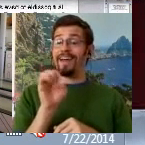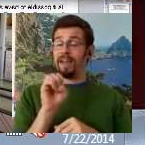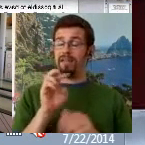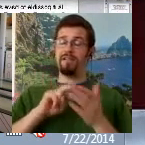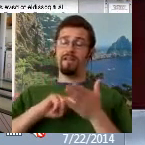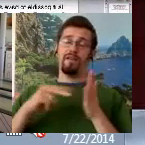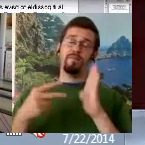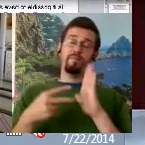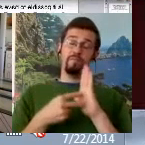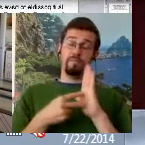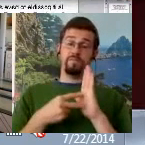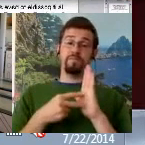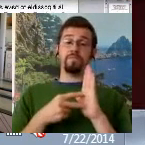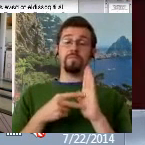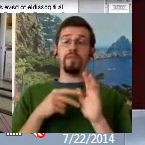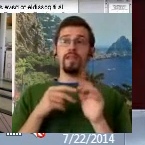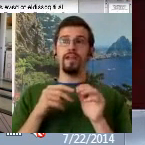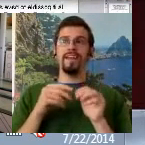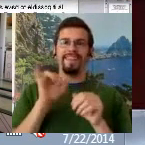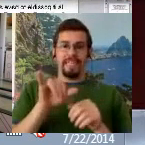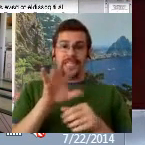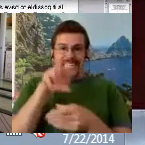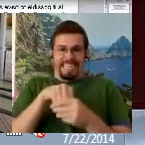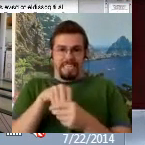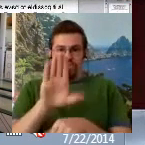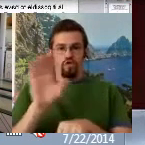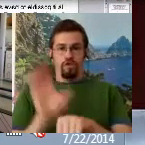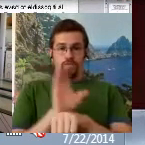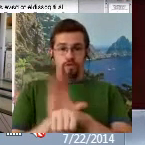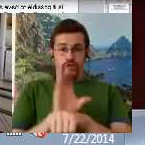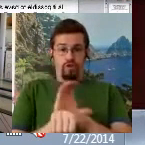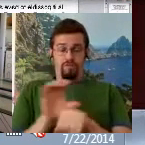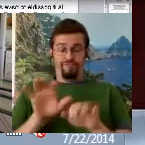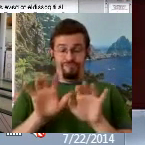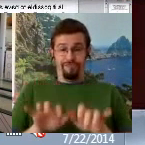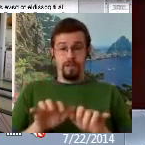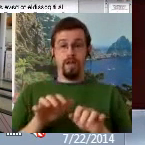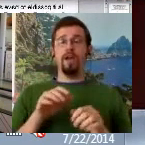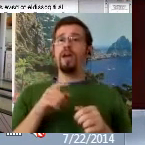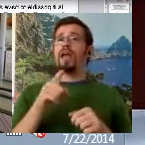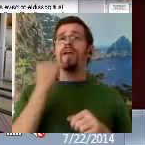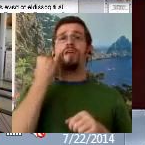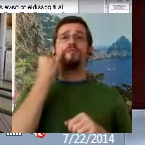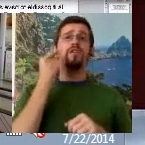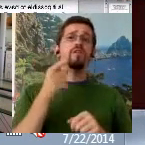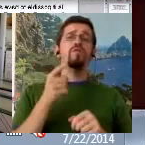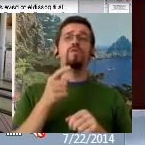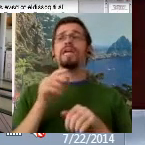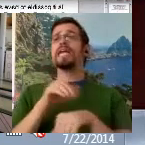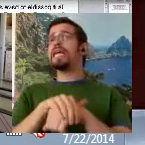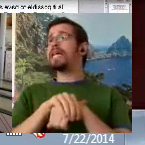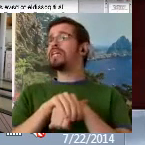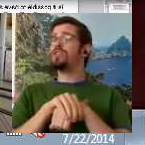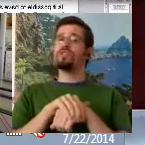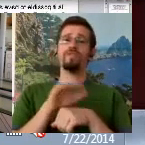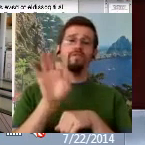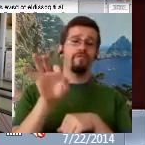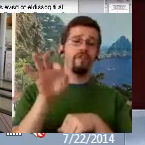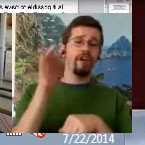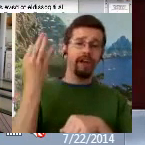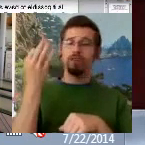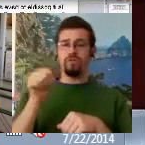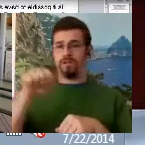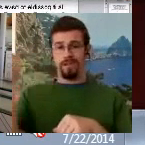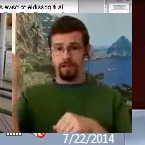that's in front of you. When you're using normal English or Spanish or French, anything like that, you have